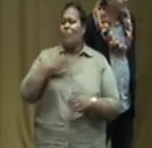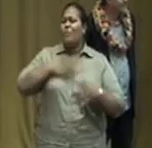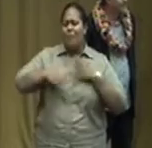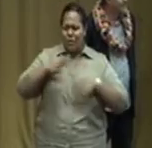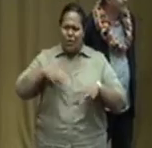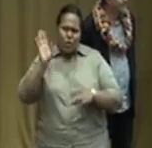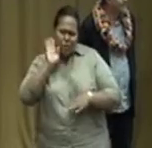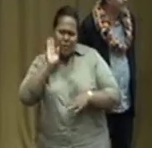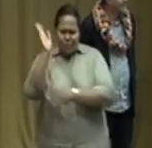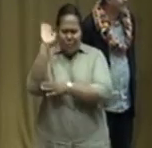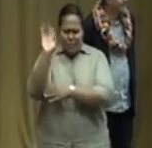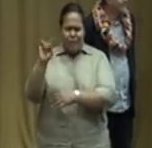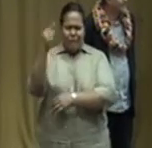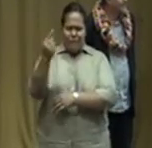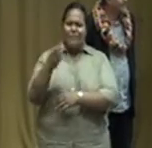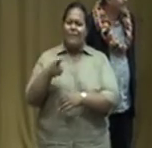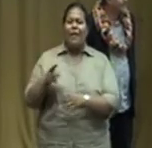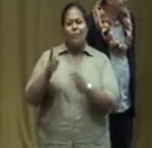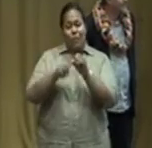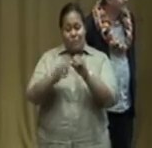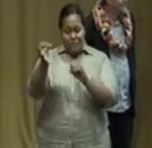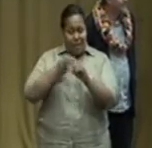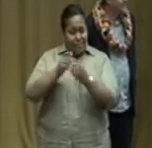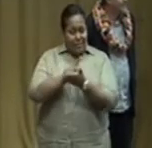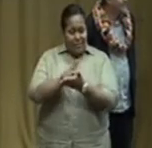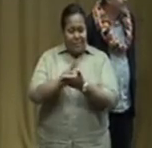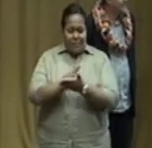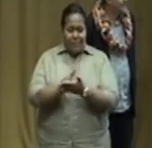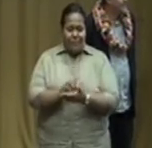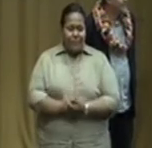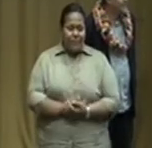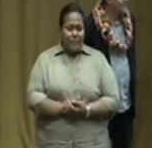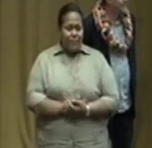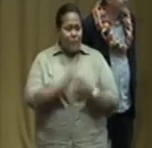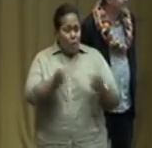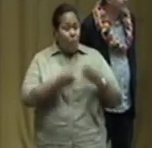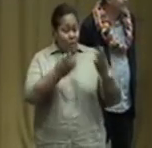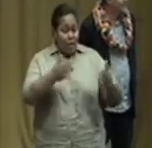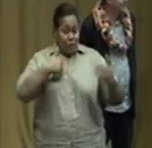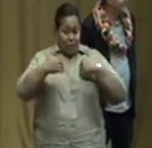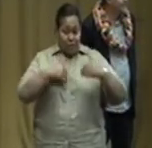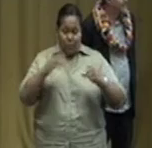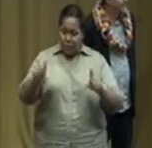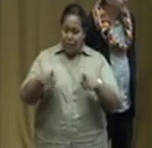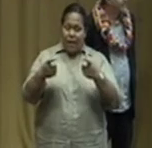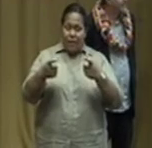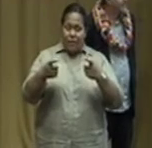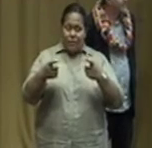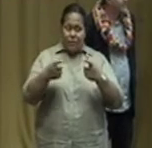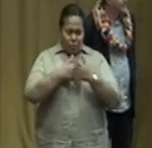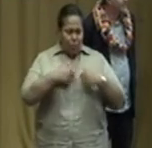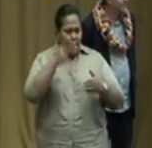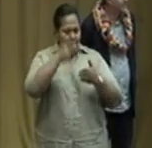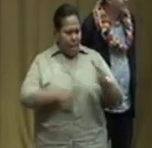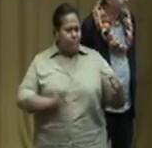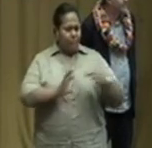to the talk, and it certainly was. So that's, I think, have been really, really helpful. I think it provides USP with a challenge. We are part of this group.